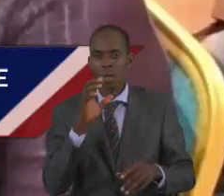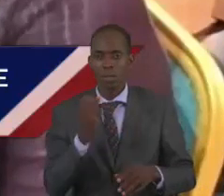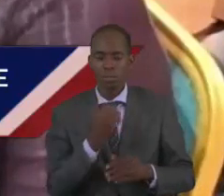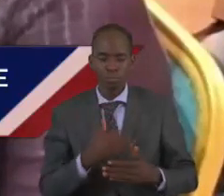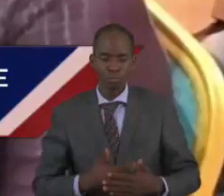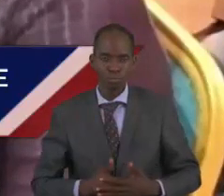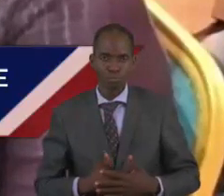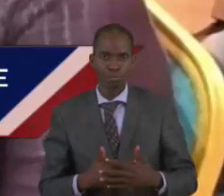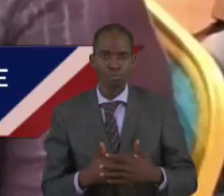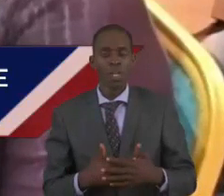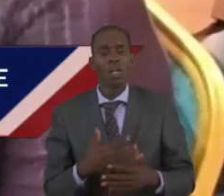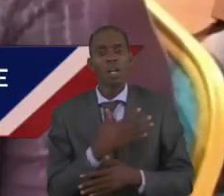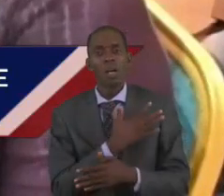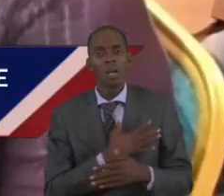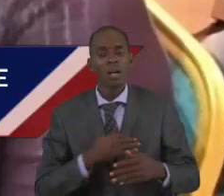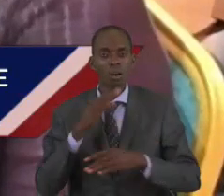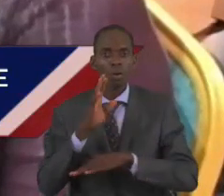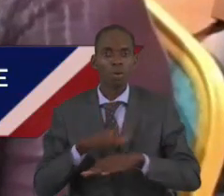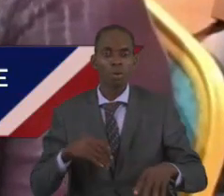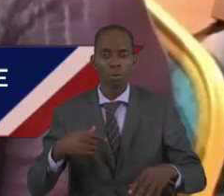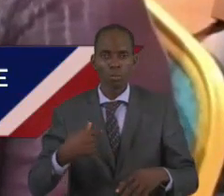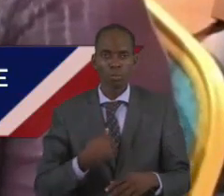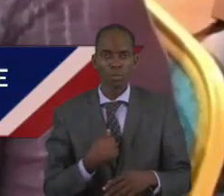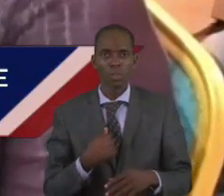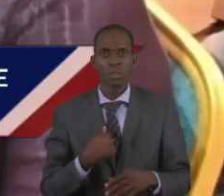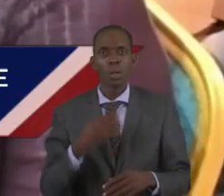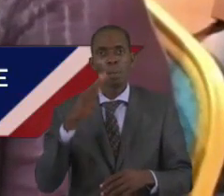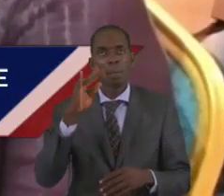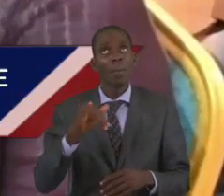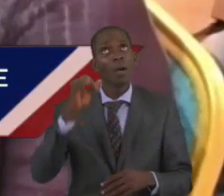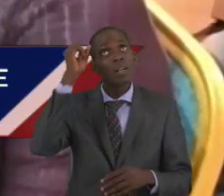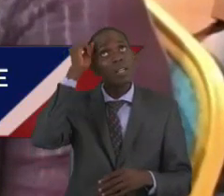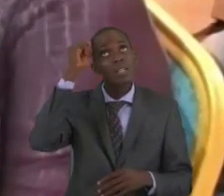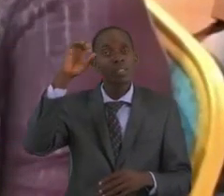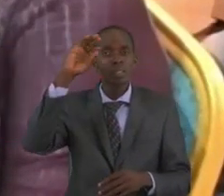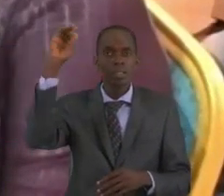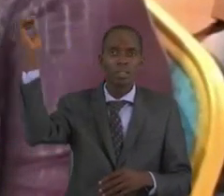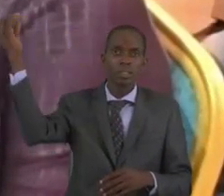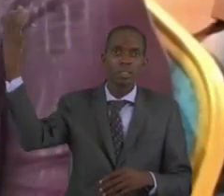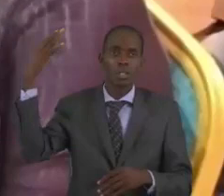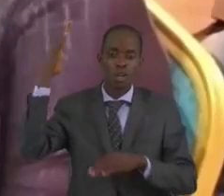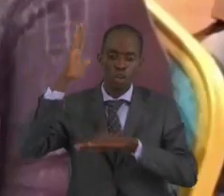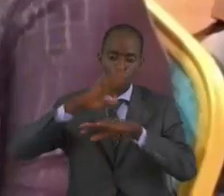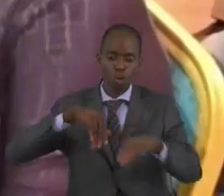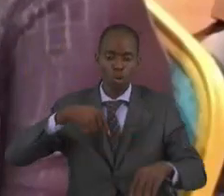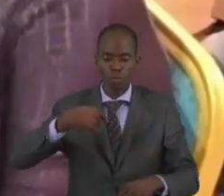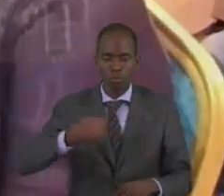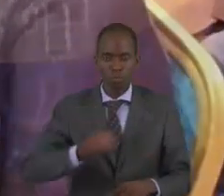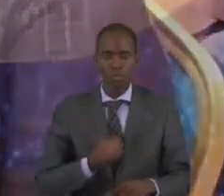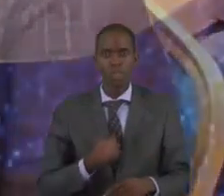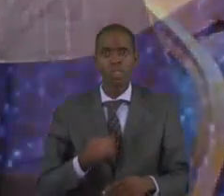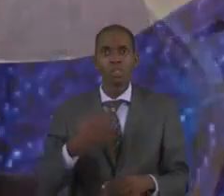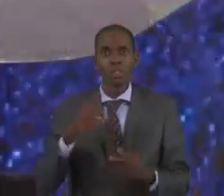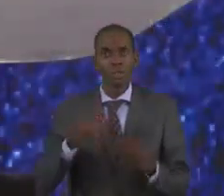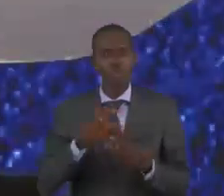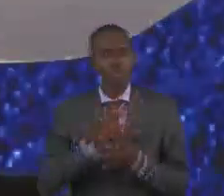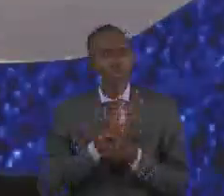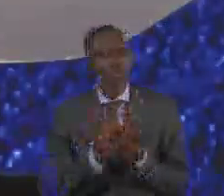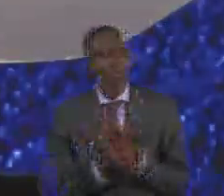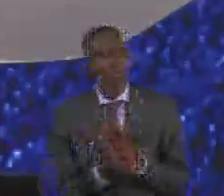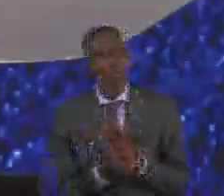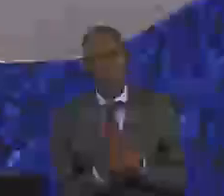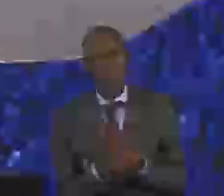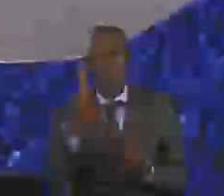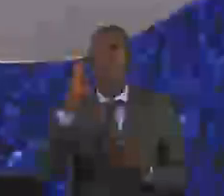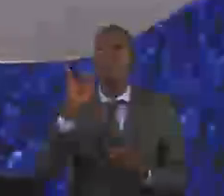womb and called me by his grace, called me to repentance